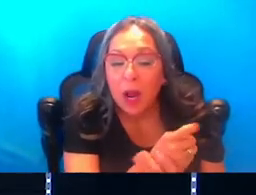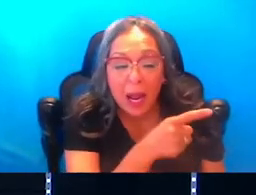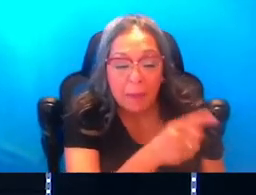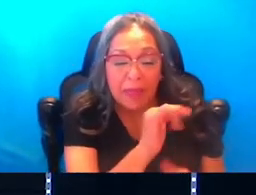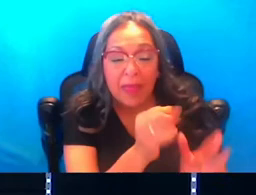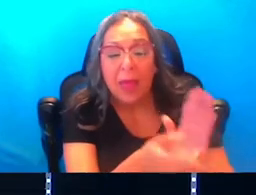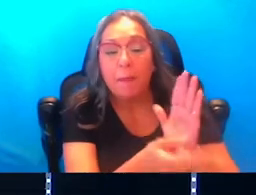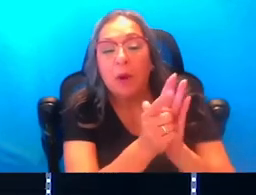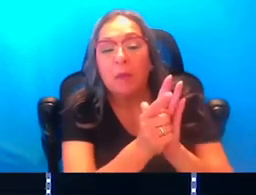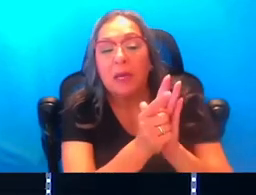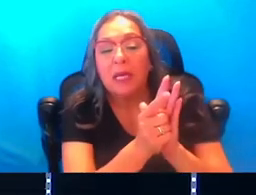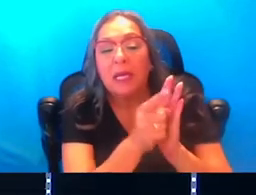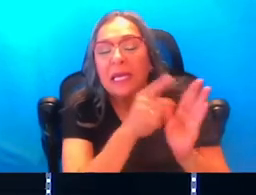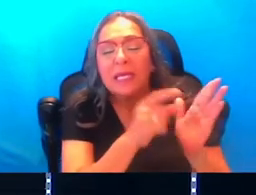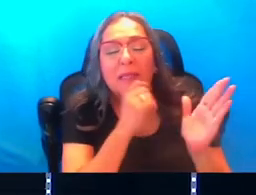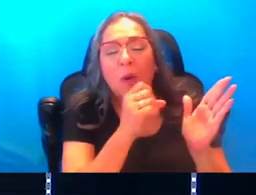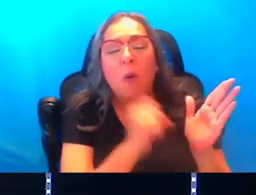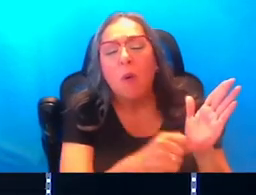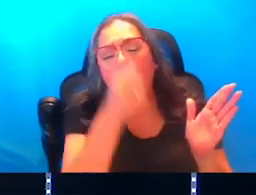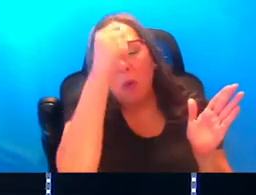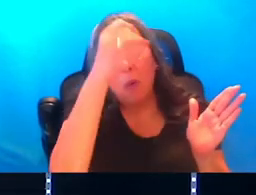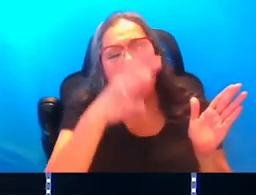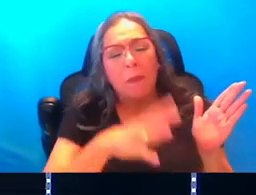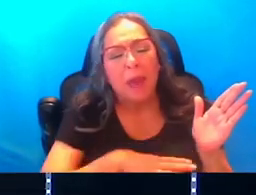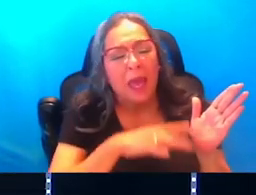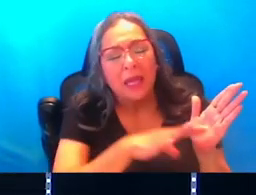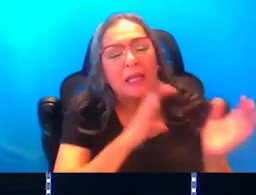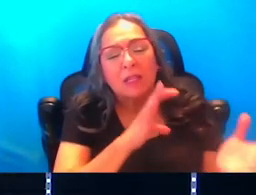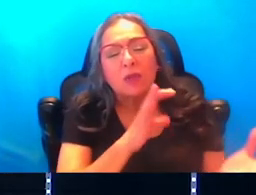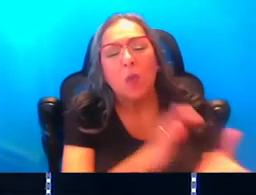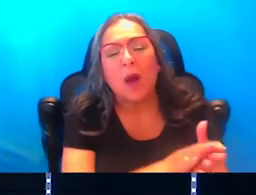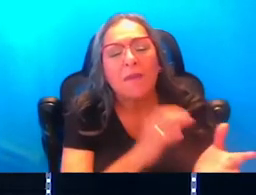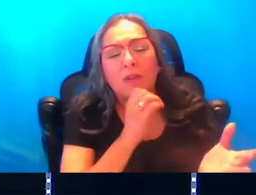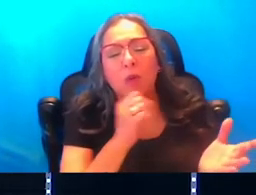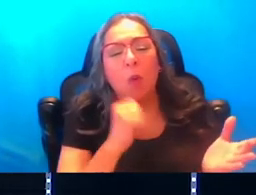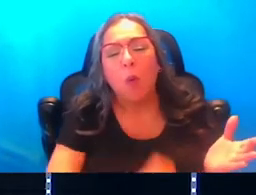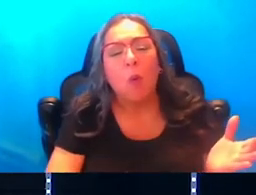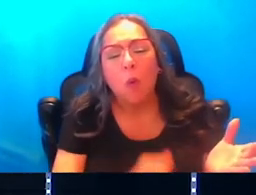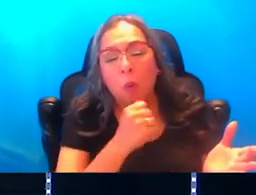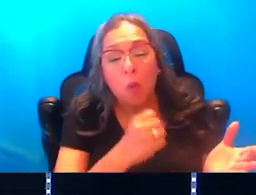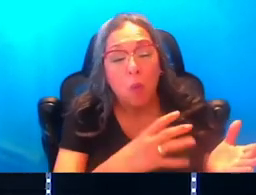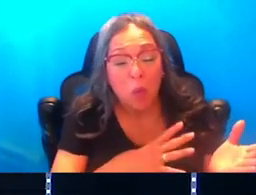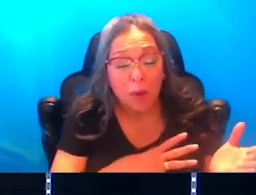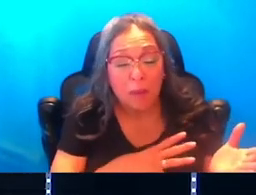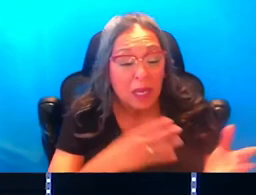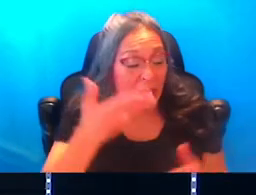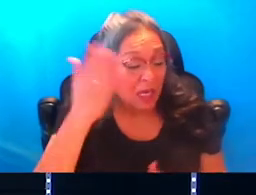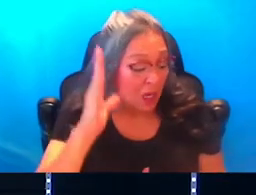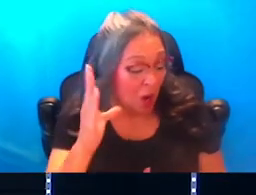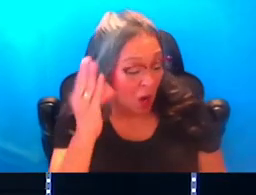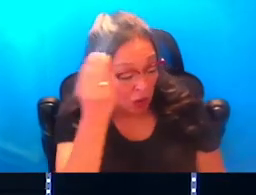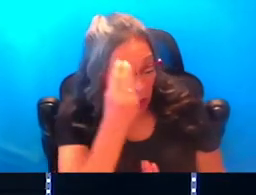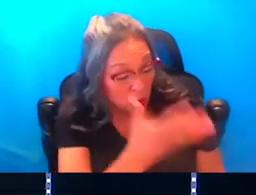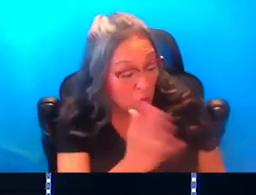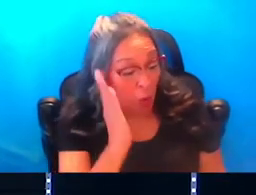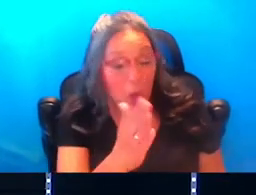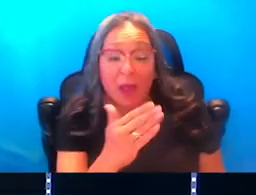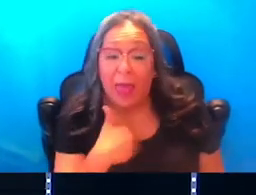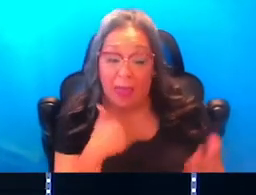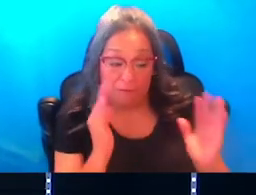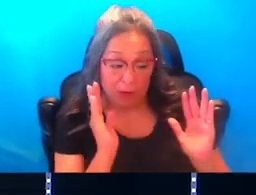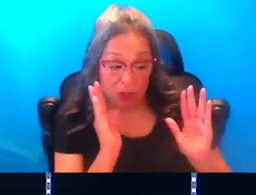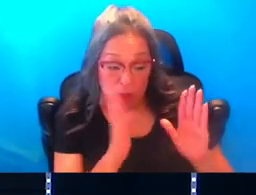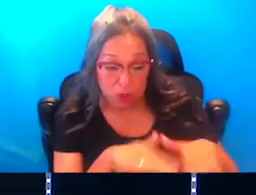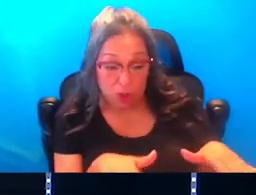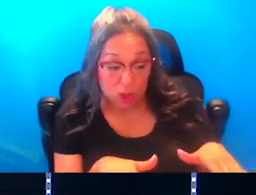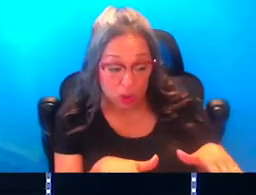moment, Abraham's an old man, and his wife is an old woman. And God says, you're going to not only have kids,